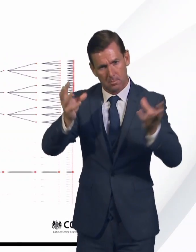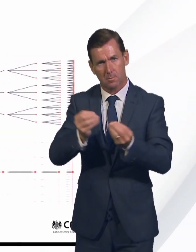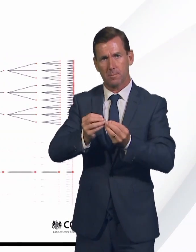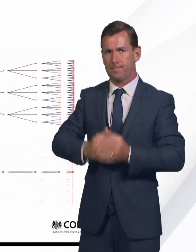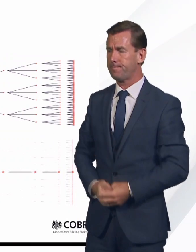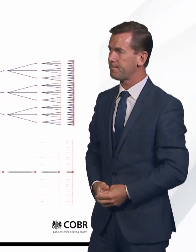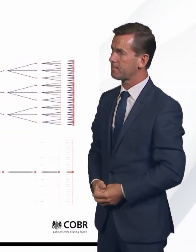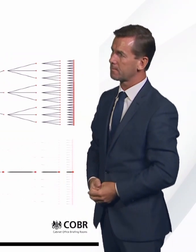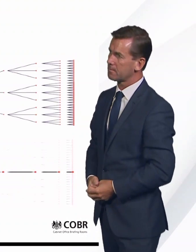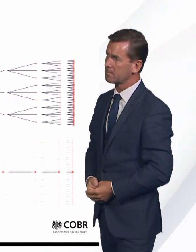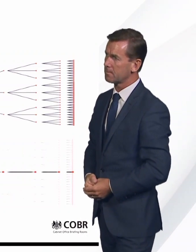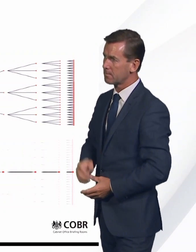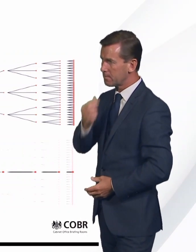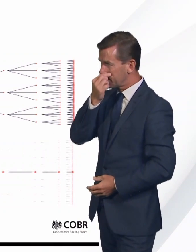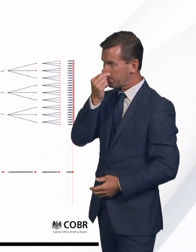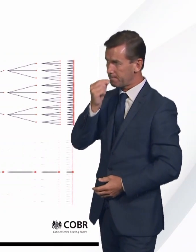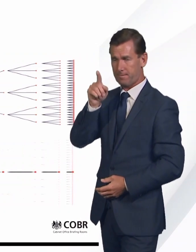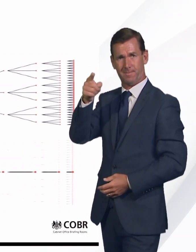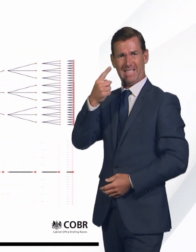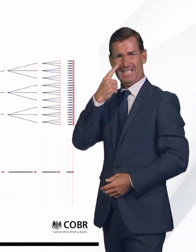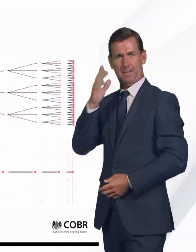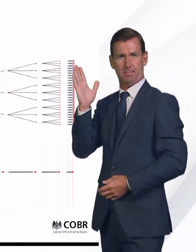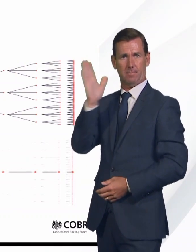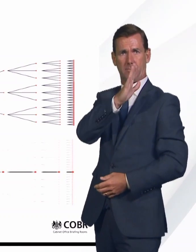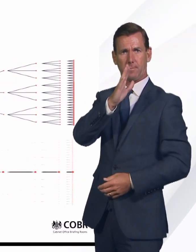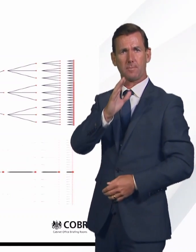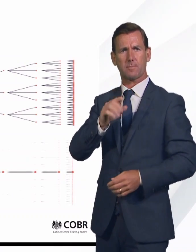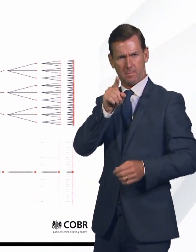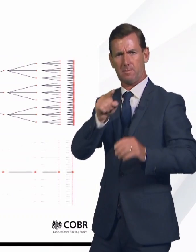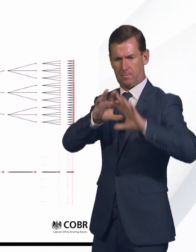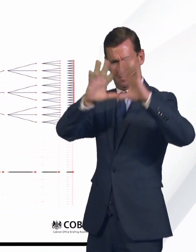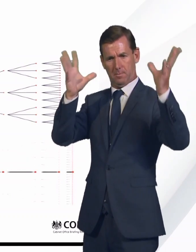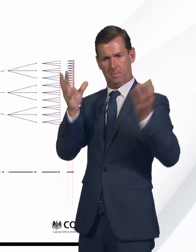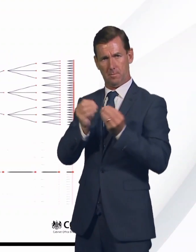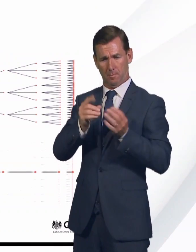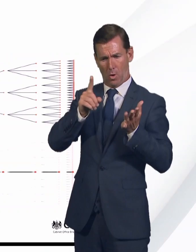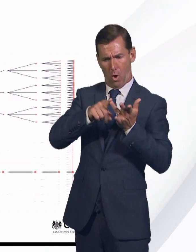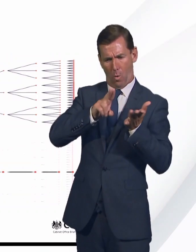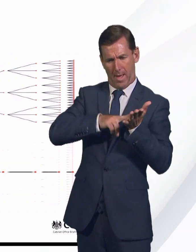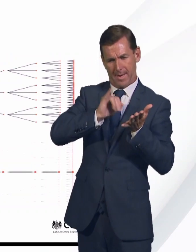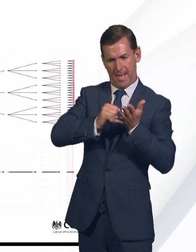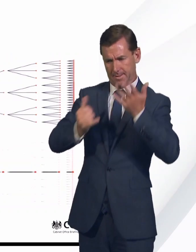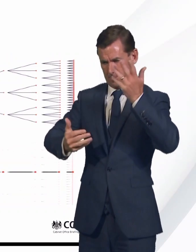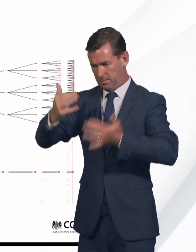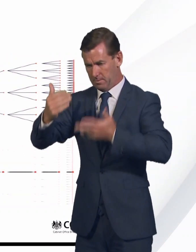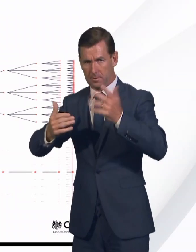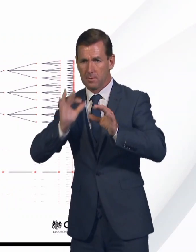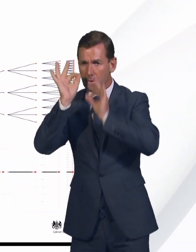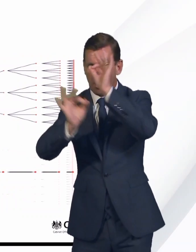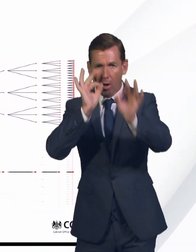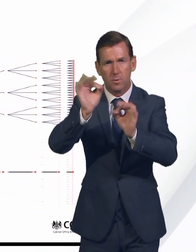the context of the case numbers that we're seeing across the country, and from the ONS survey, which is a community